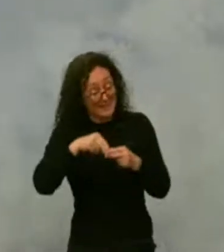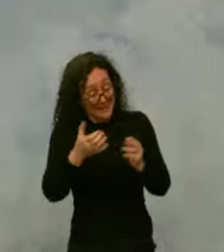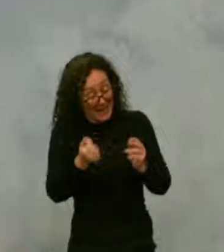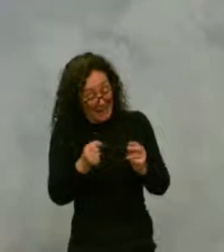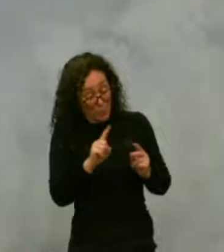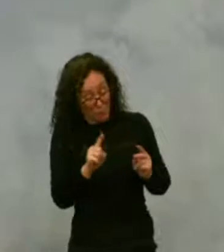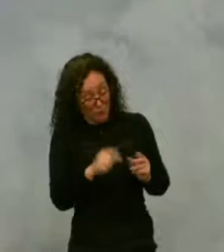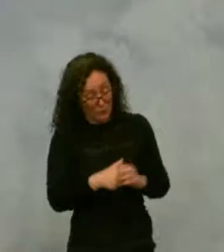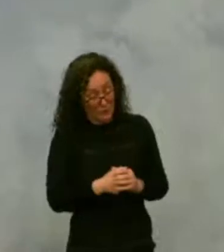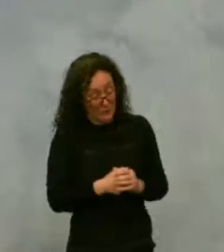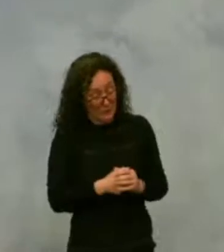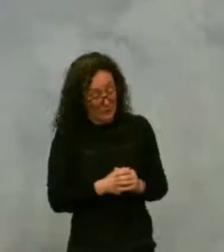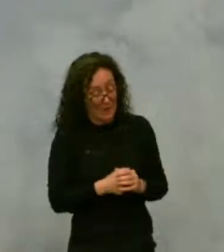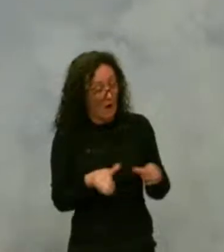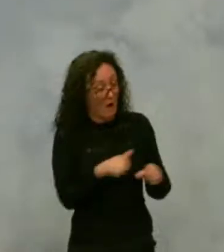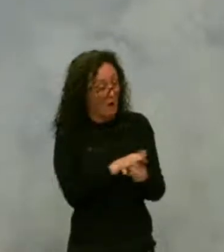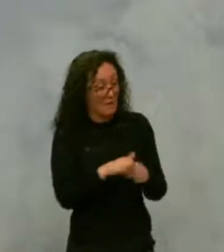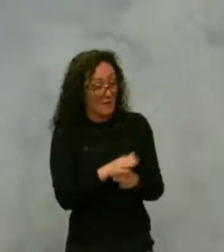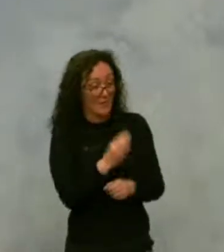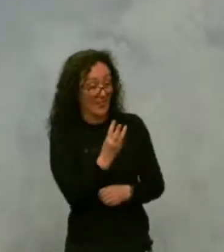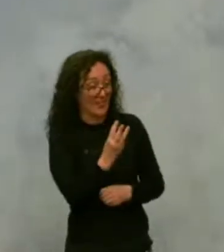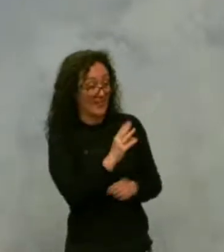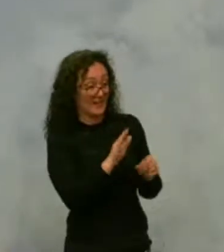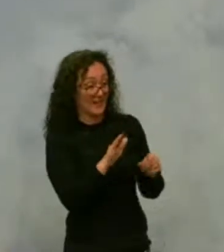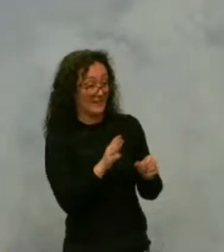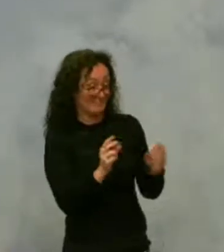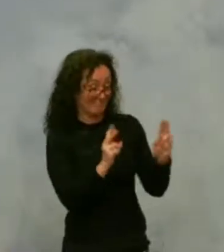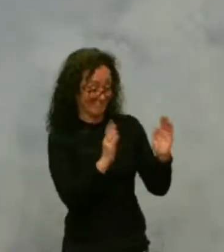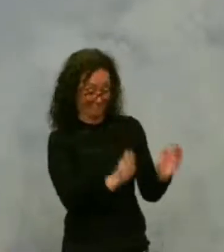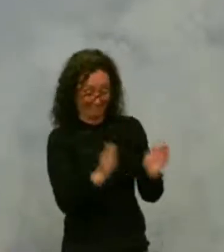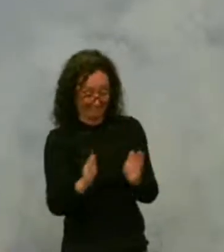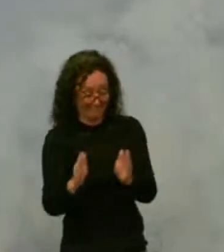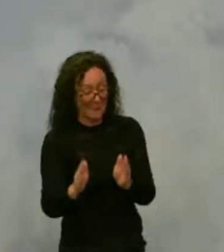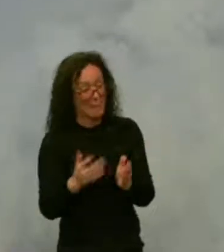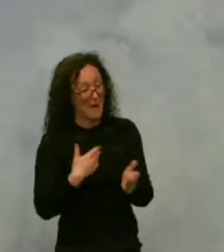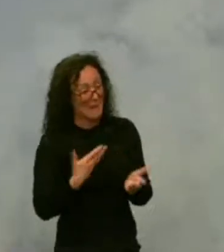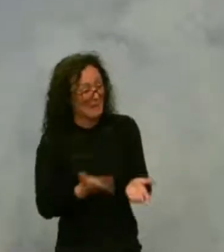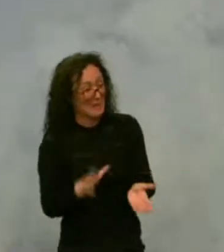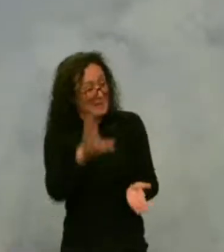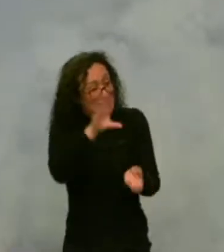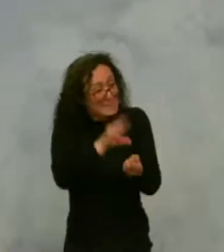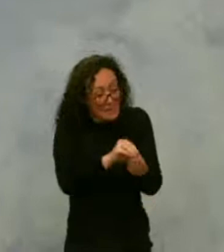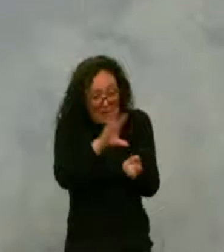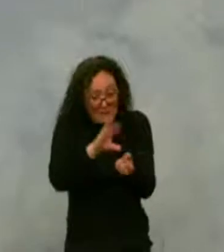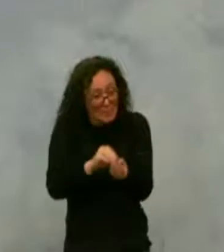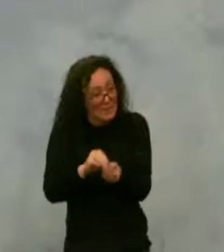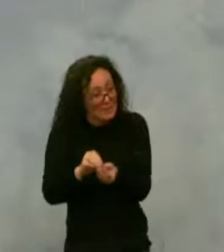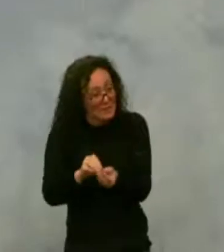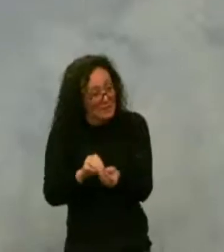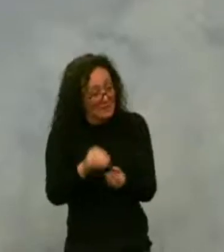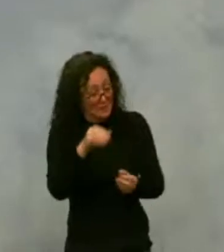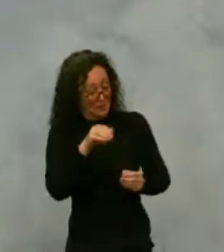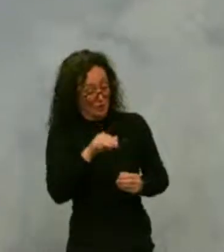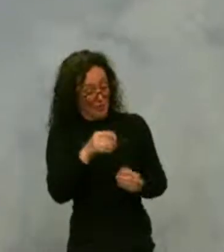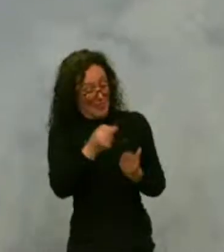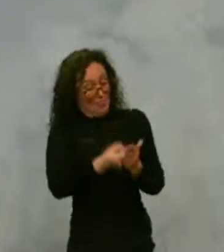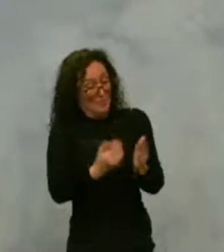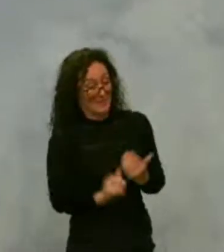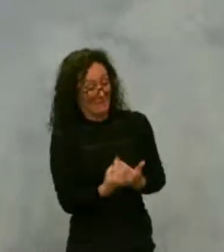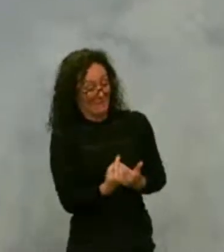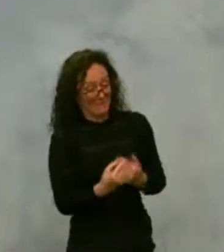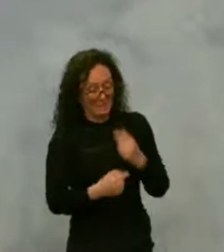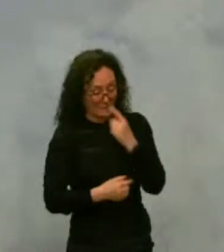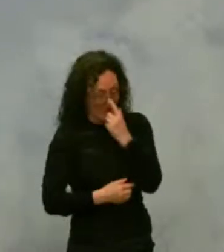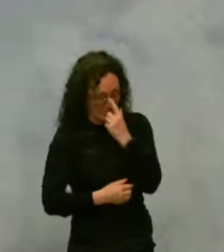each of those 3 areas are covered, but I've summarised the information that's included within the report. And again, some of